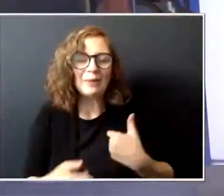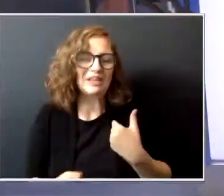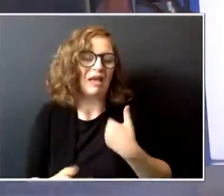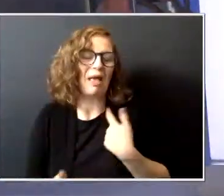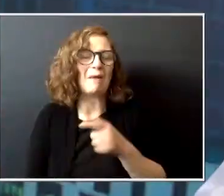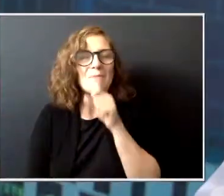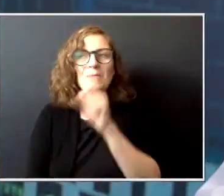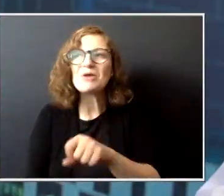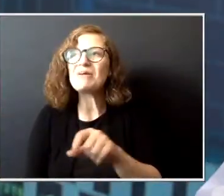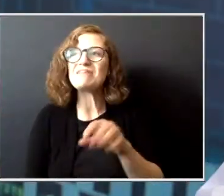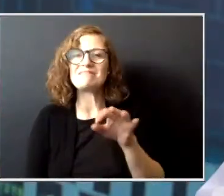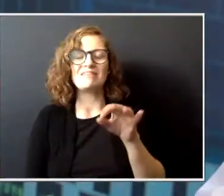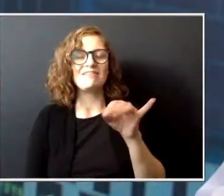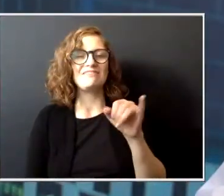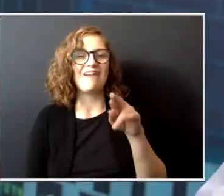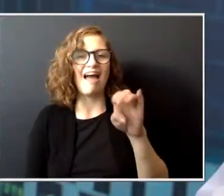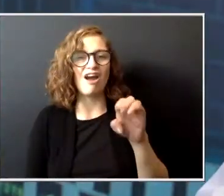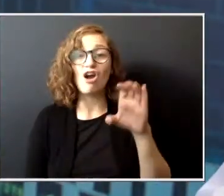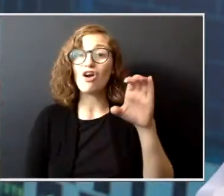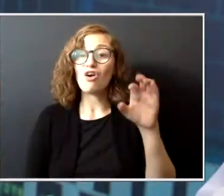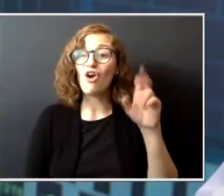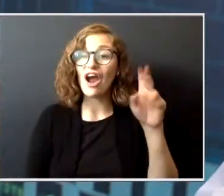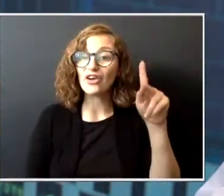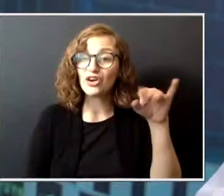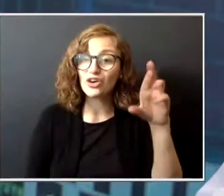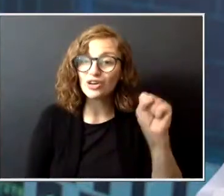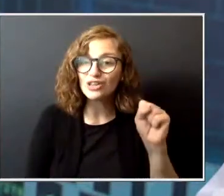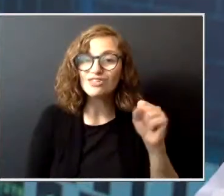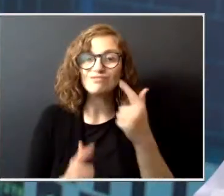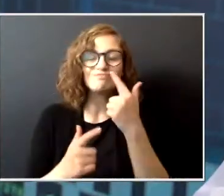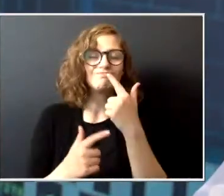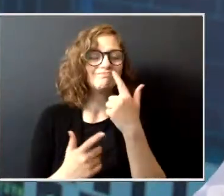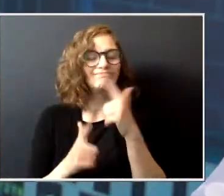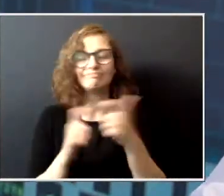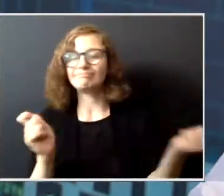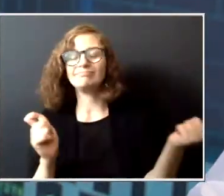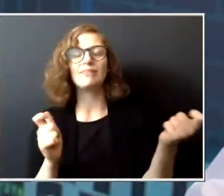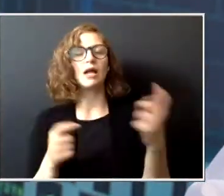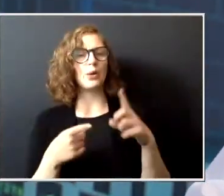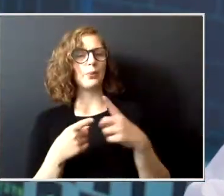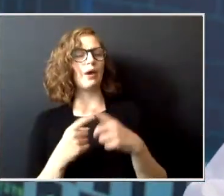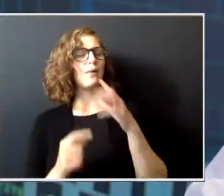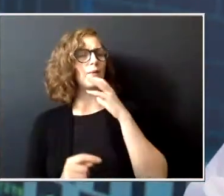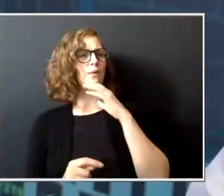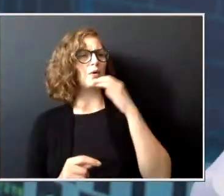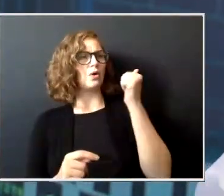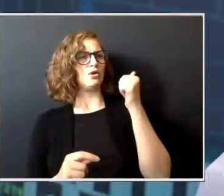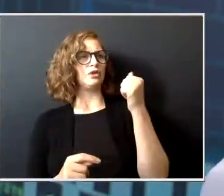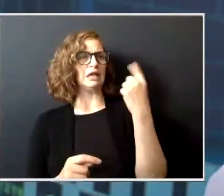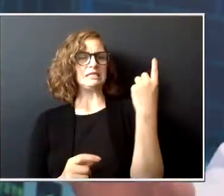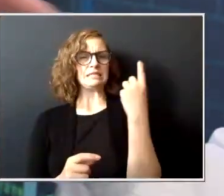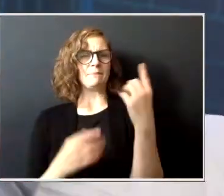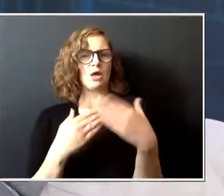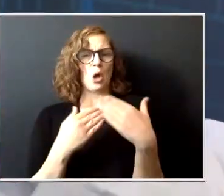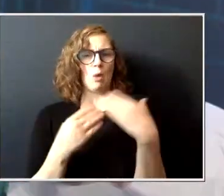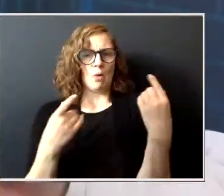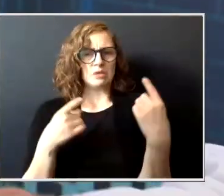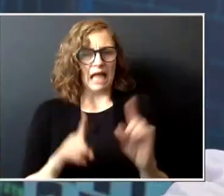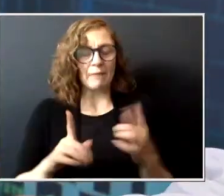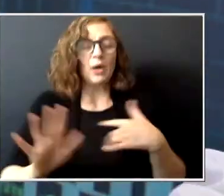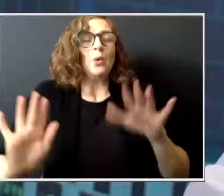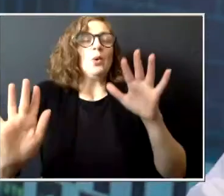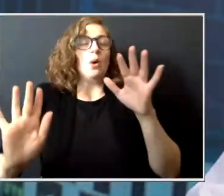couple things happened. There was a near miss, and it spooked me. And I was like, you know, I think I'm going to start going fishing on the 4th of July because I don't have to worry